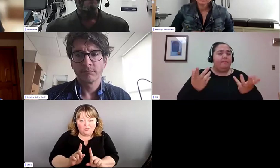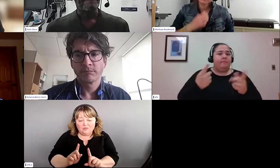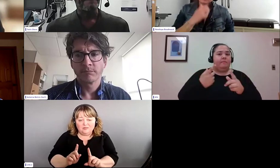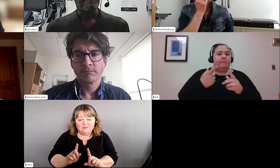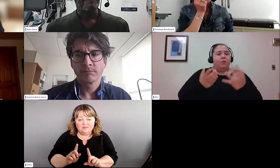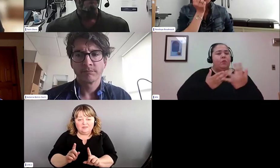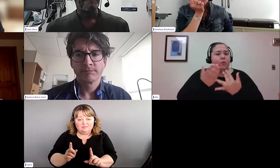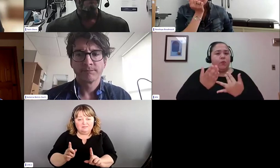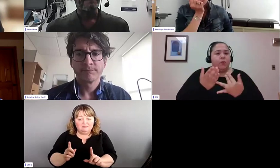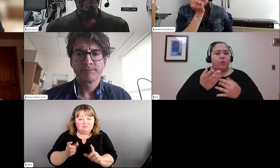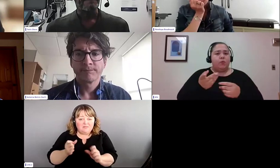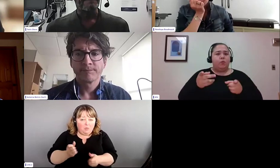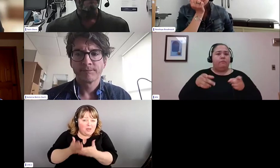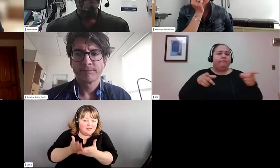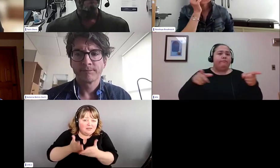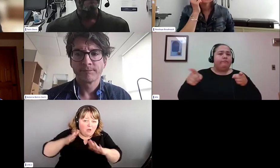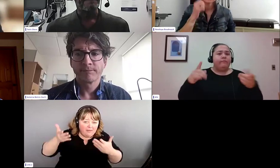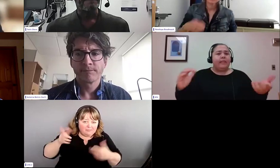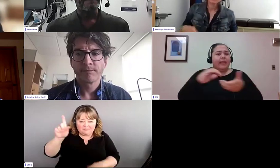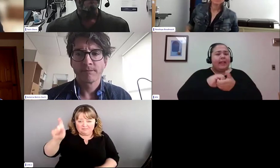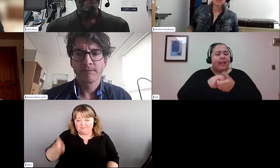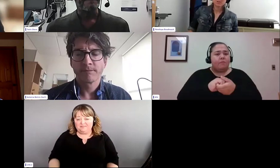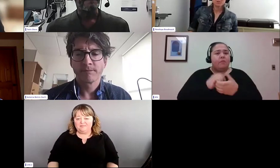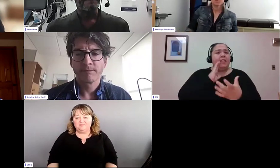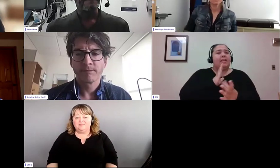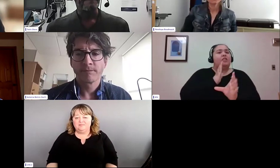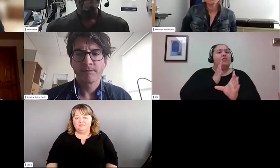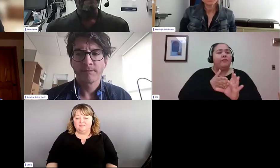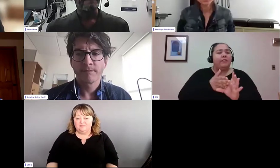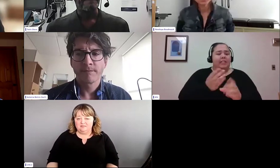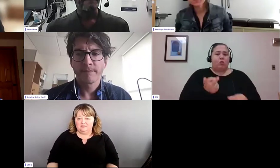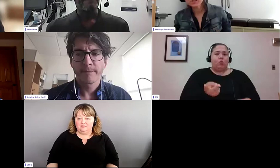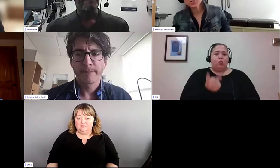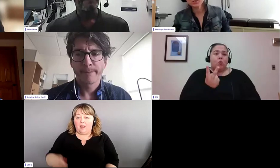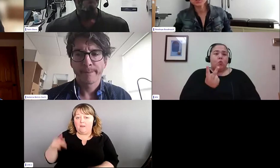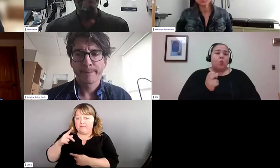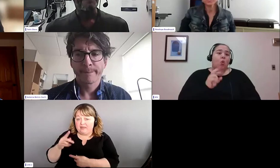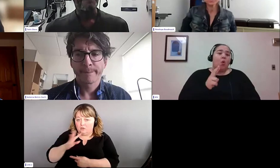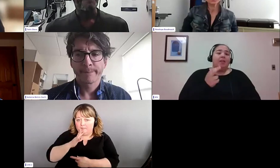through this collaboration by intervening as two or several?